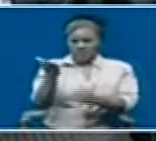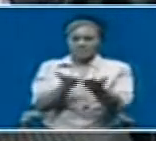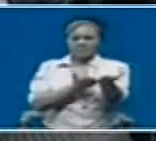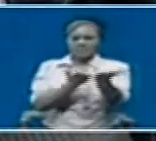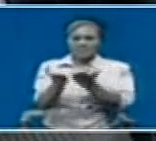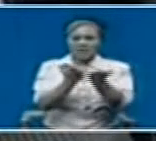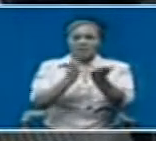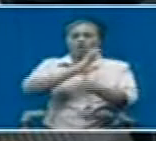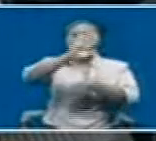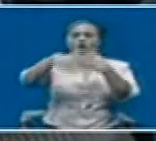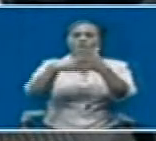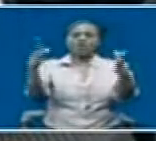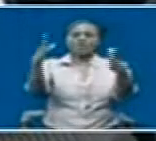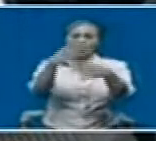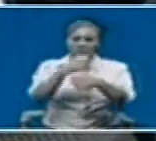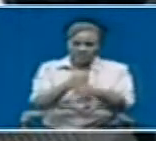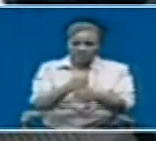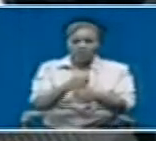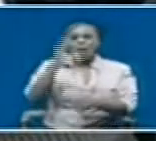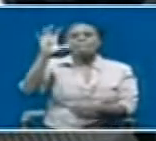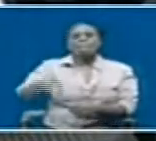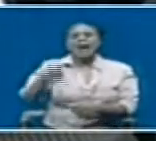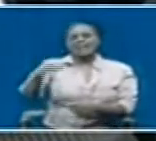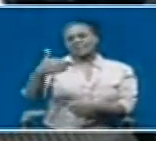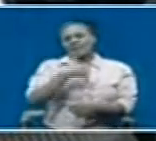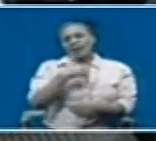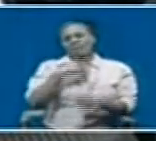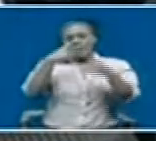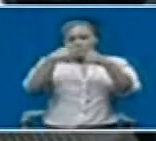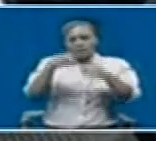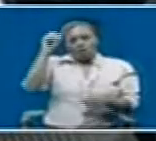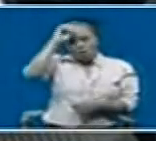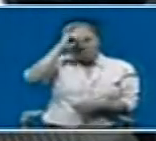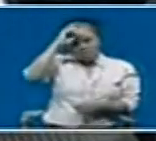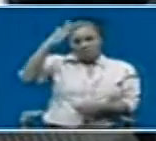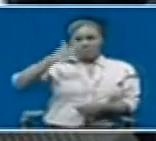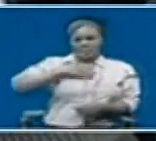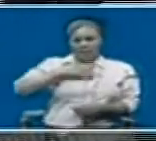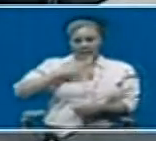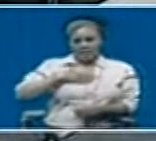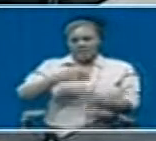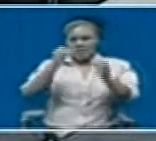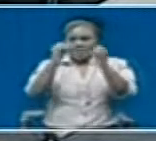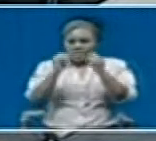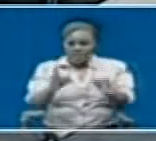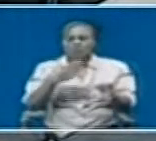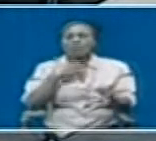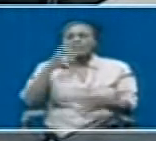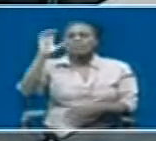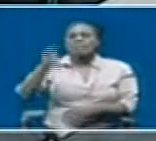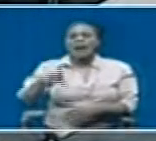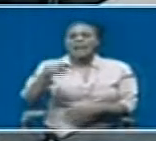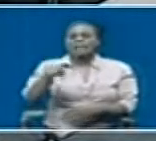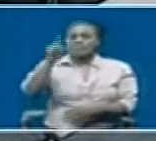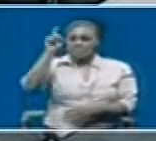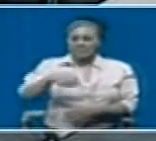every industry are most marketable. Mm-hmm. However, my opinion is that if you want to be marketable, you have